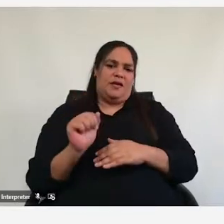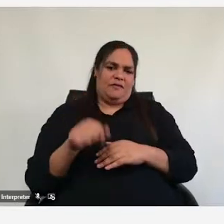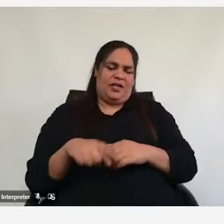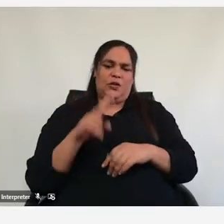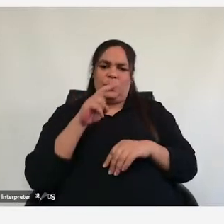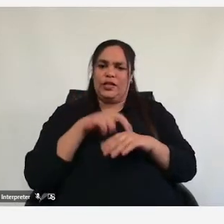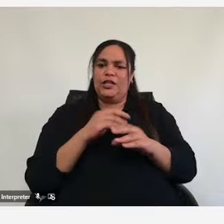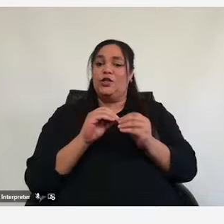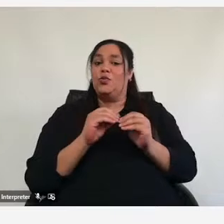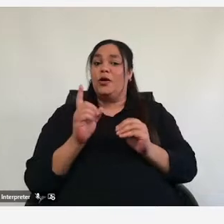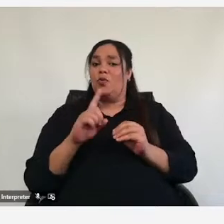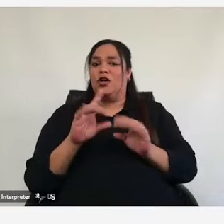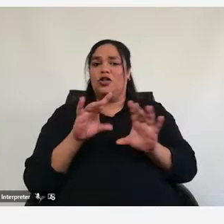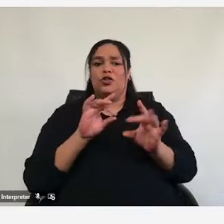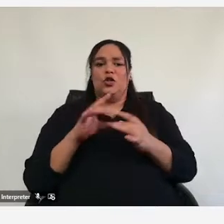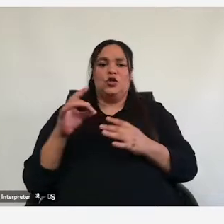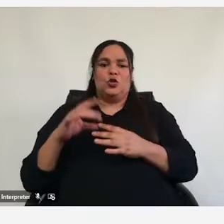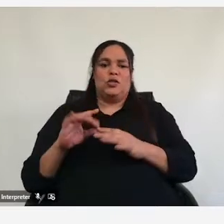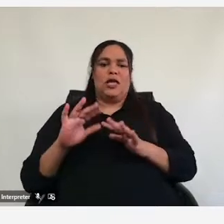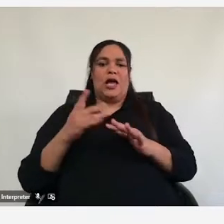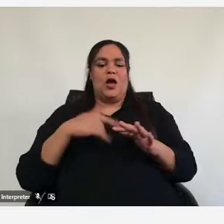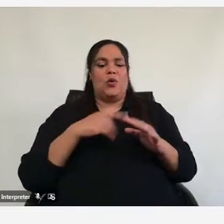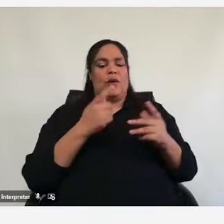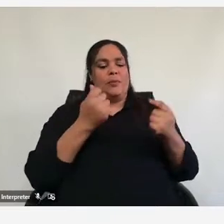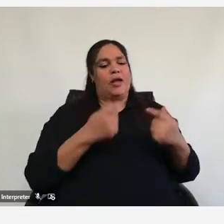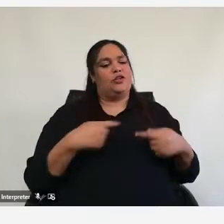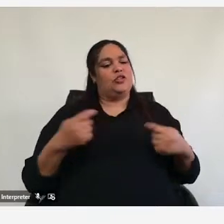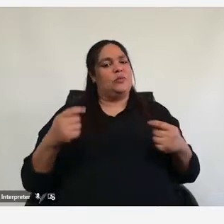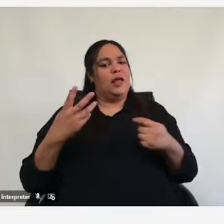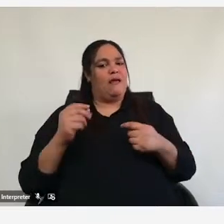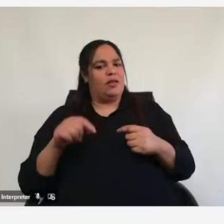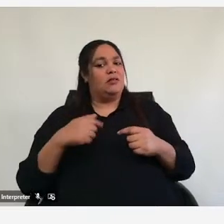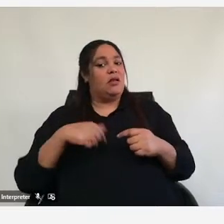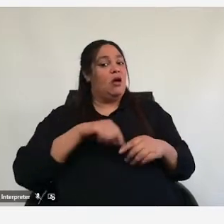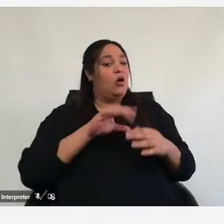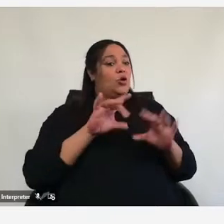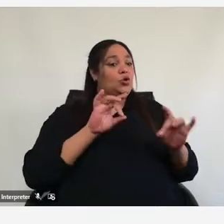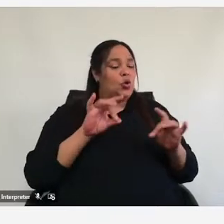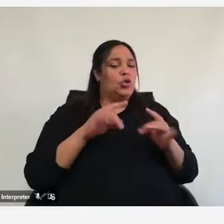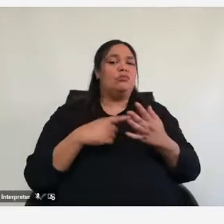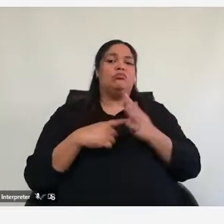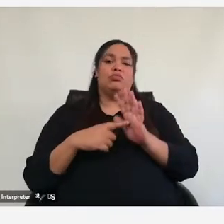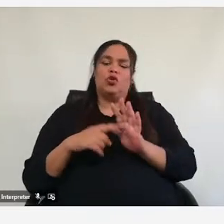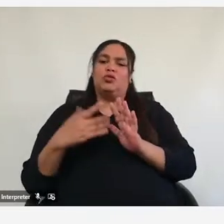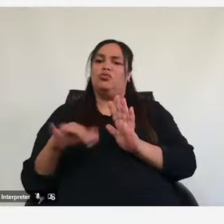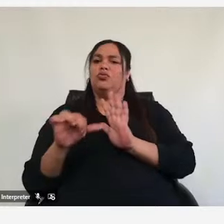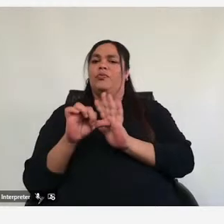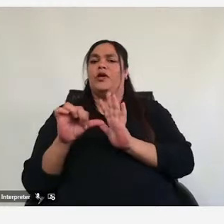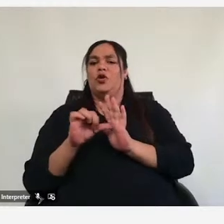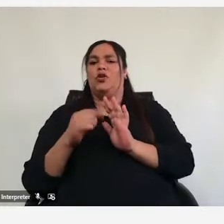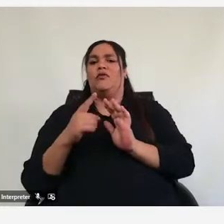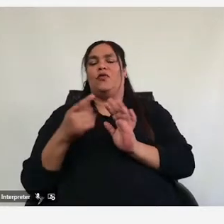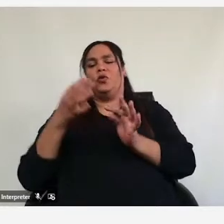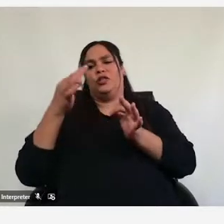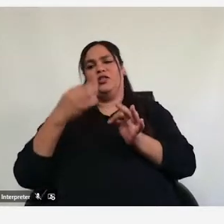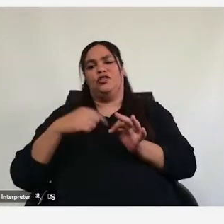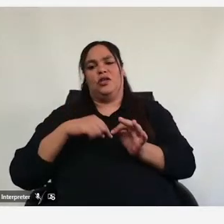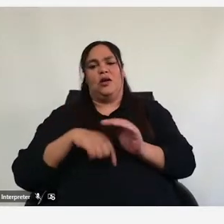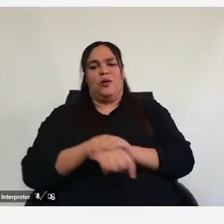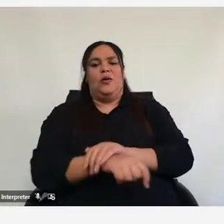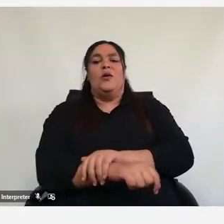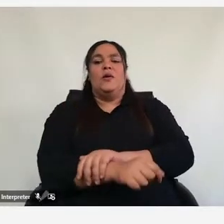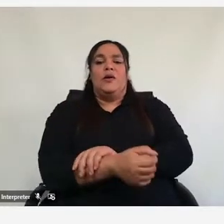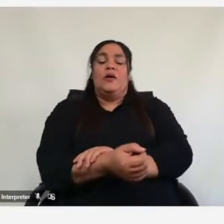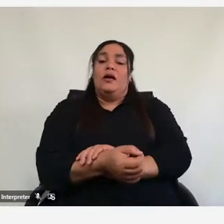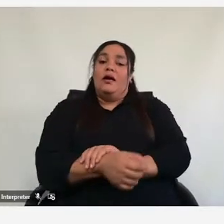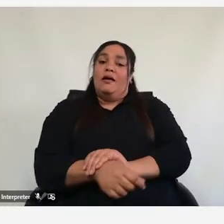make choices on how we spend the budget, and our choices reveal the priorities of our decision makers. The